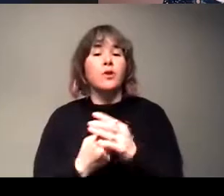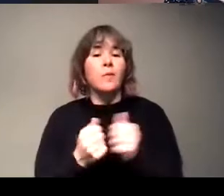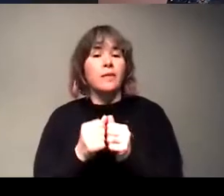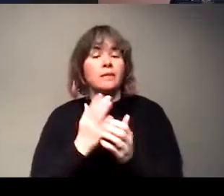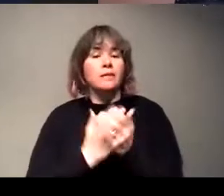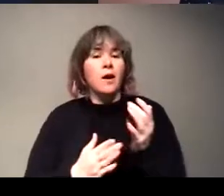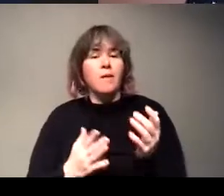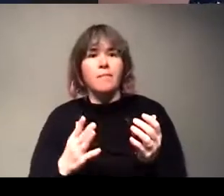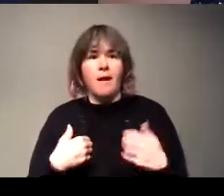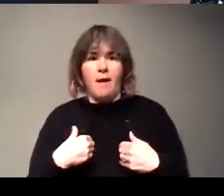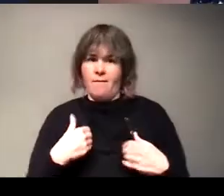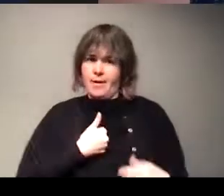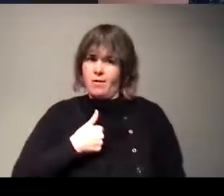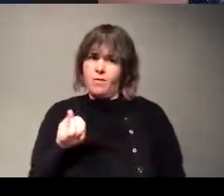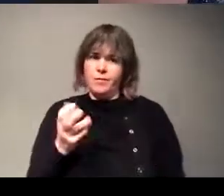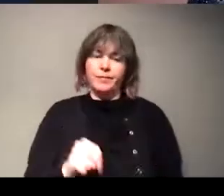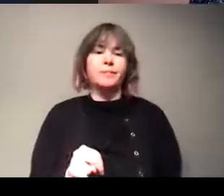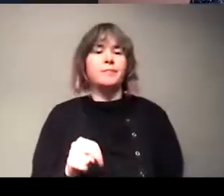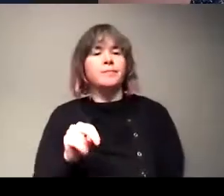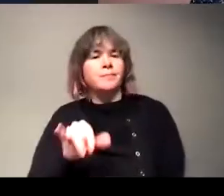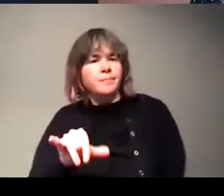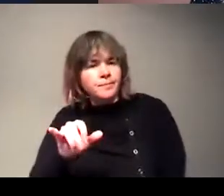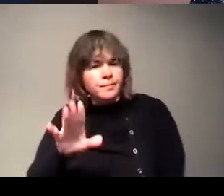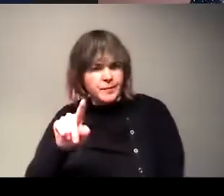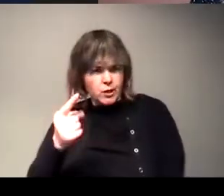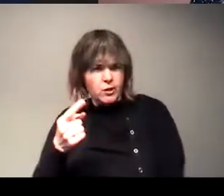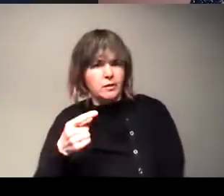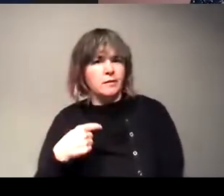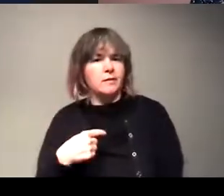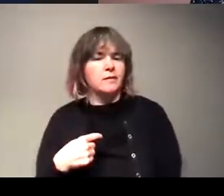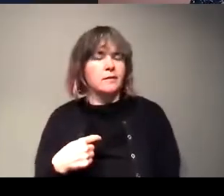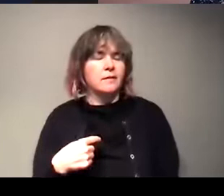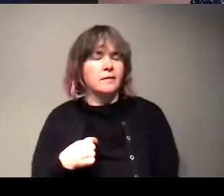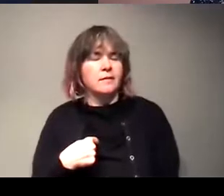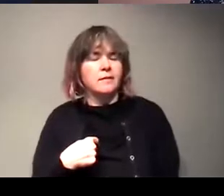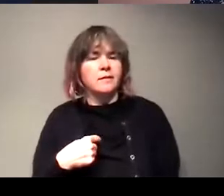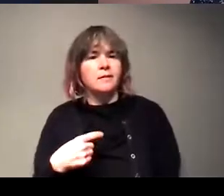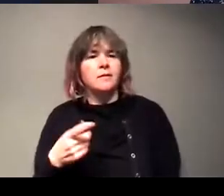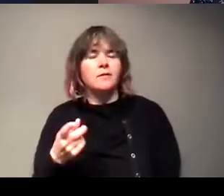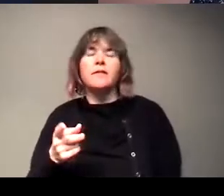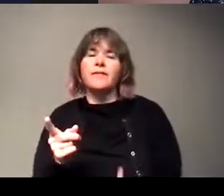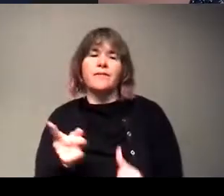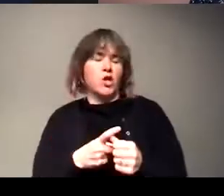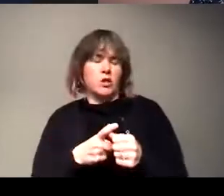the questions that I have. So first, I really think that we should just get this out of the